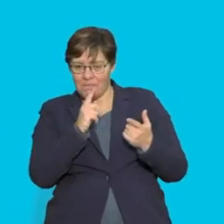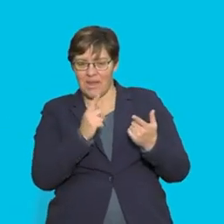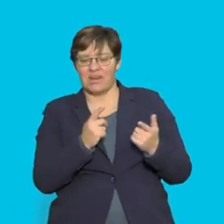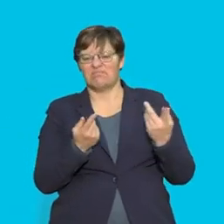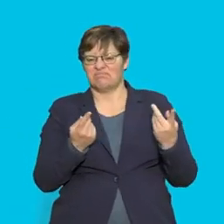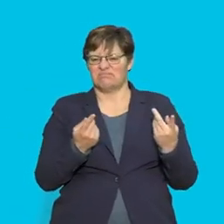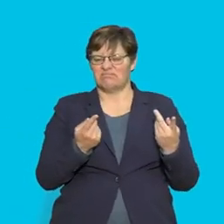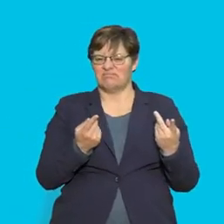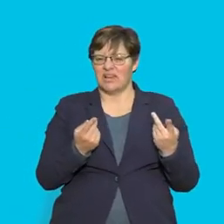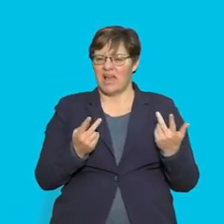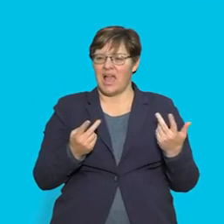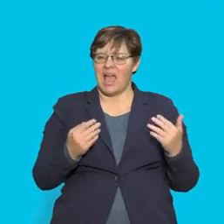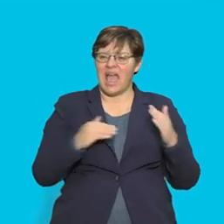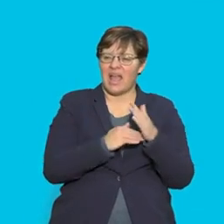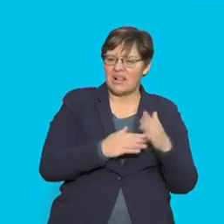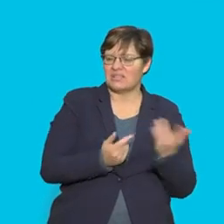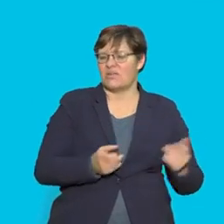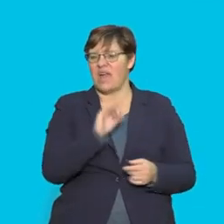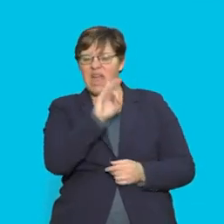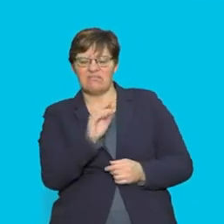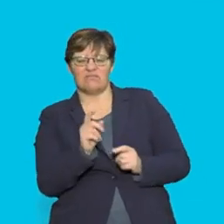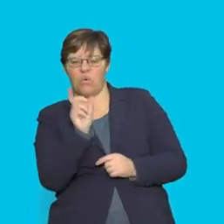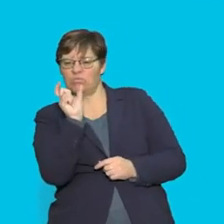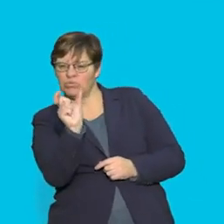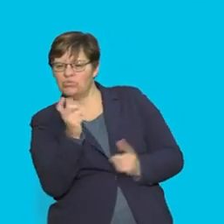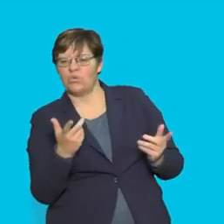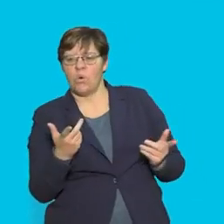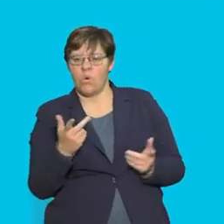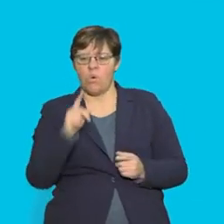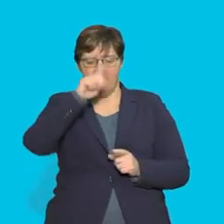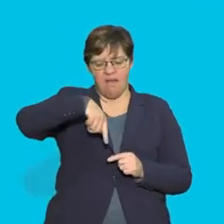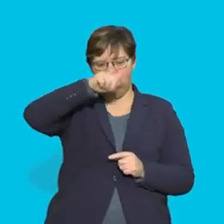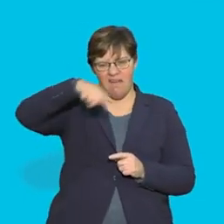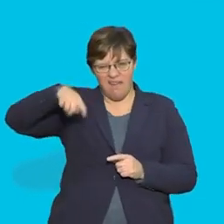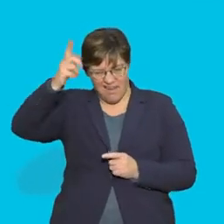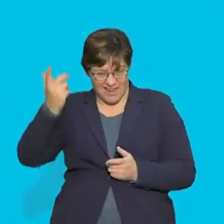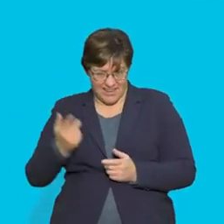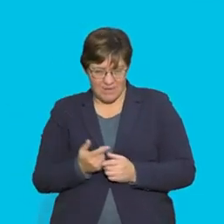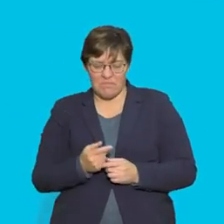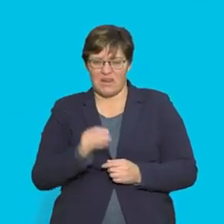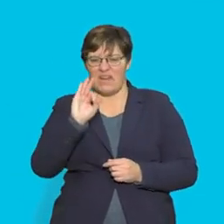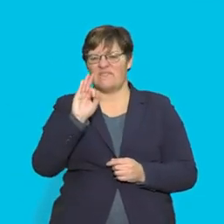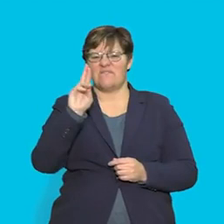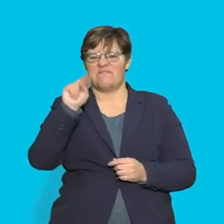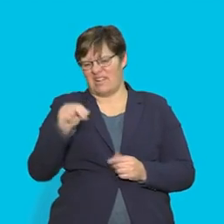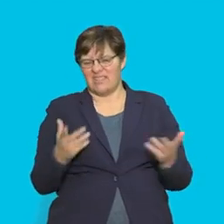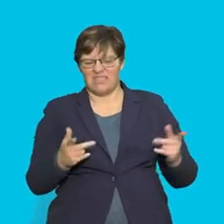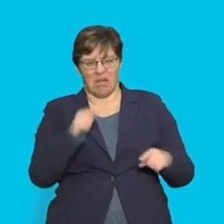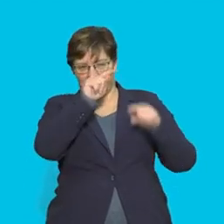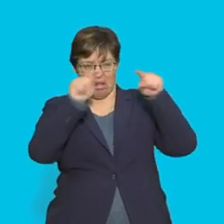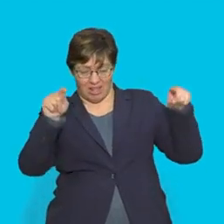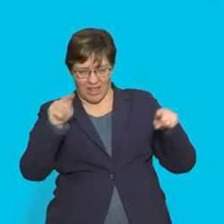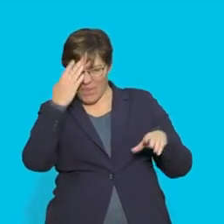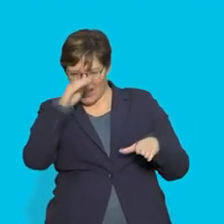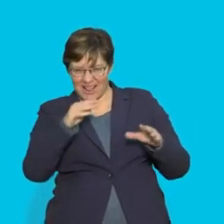can think about your co-interior, you can also think about your alternate angles. So that's just an example of